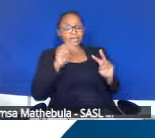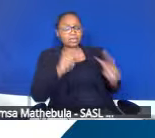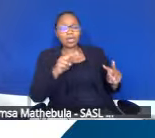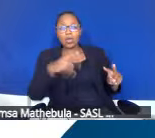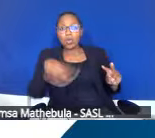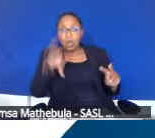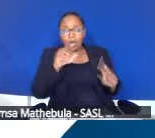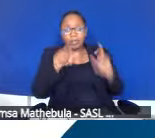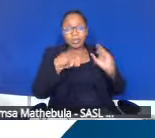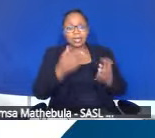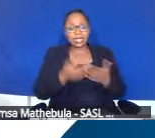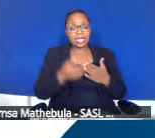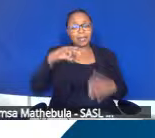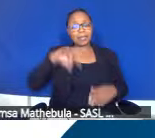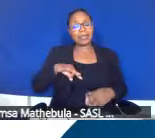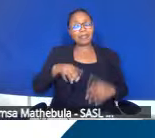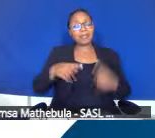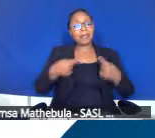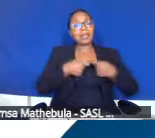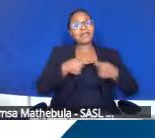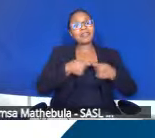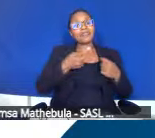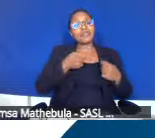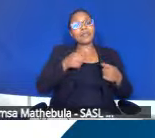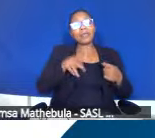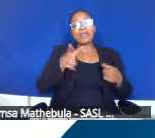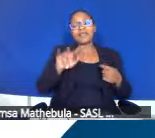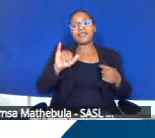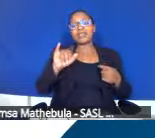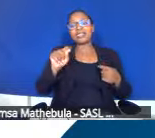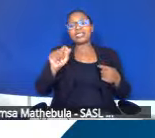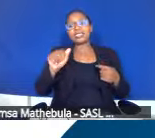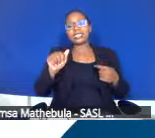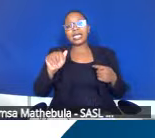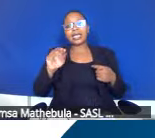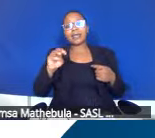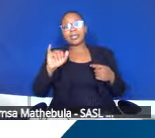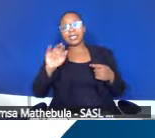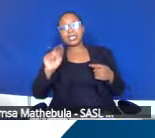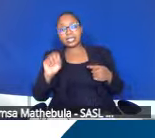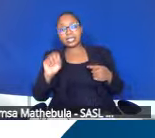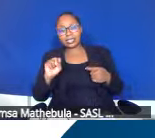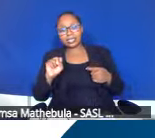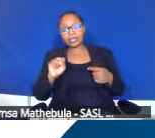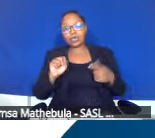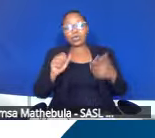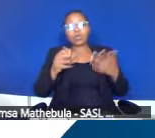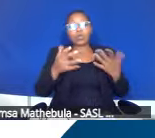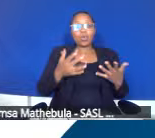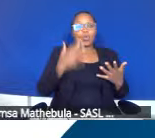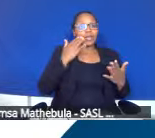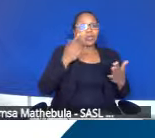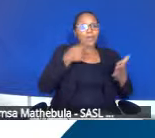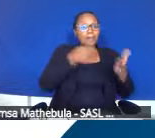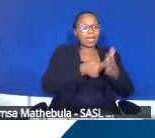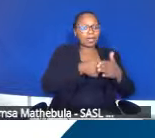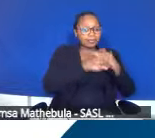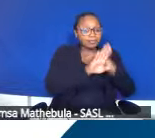go and buy vitamins over the counter or in the pharmacy, then